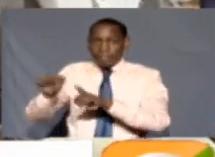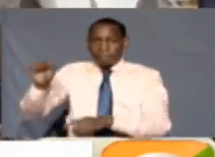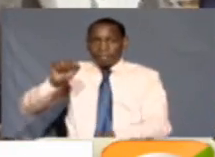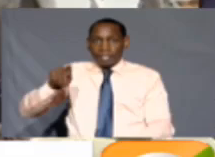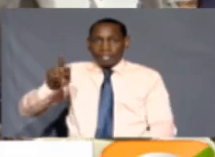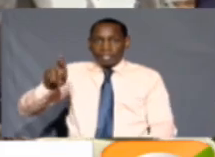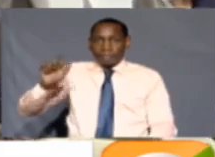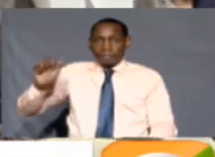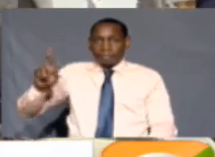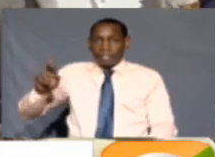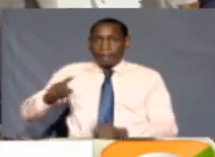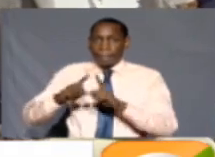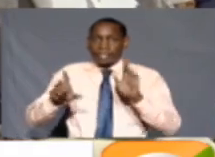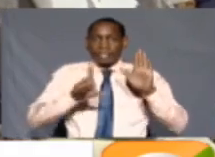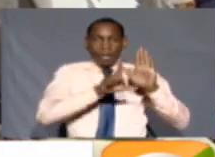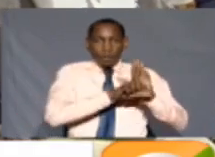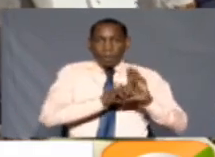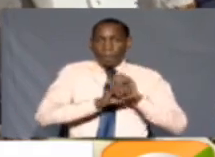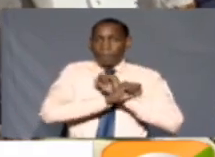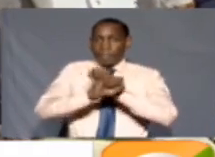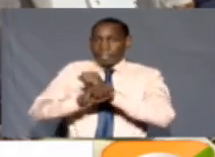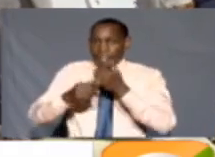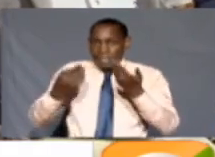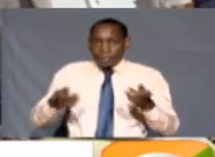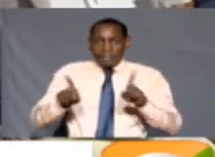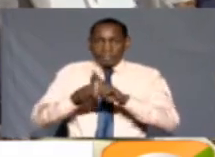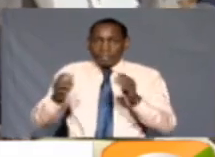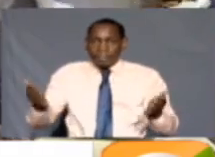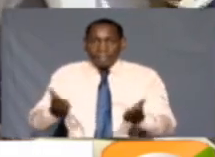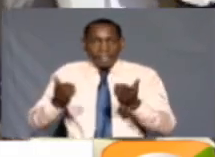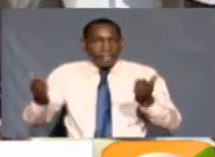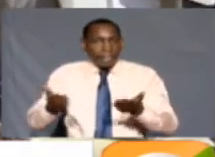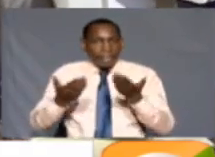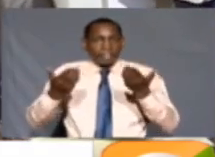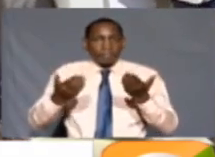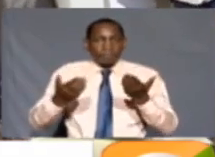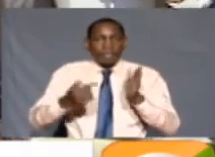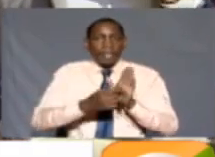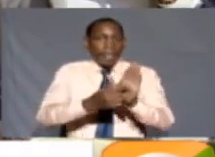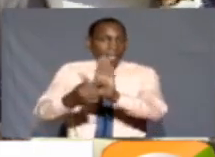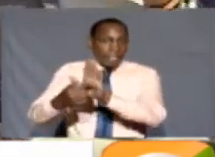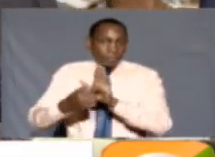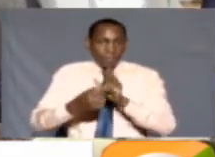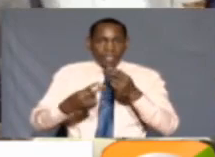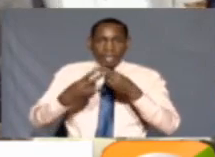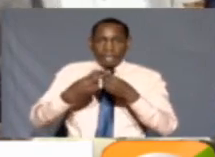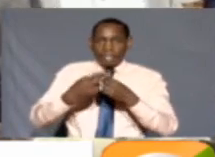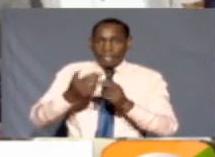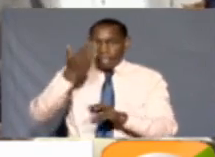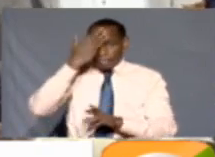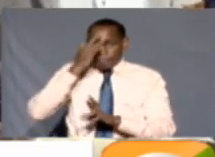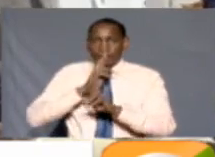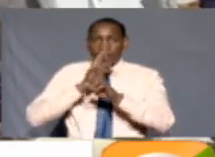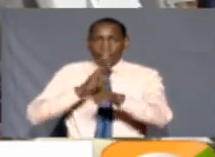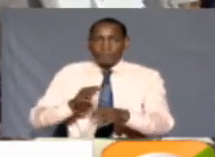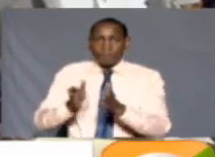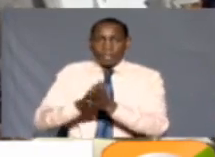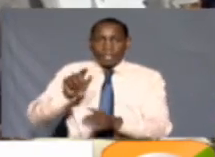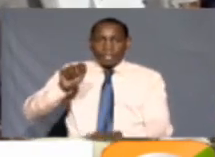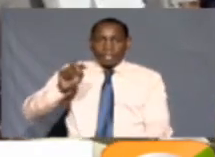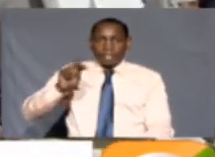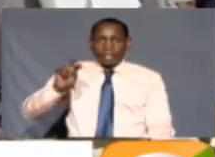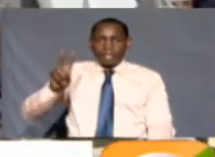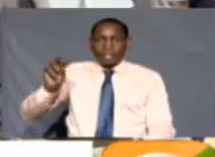much does the law protect them, and how are they inspired to come forth? Hashtag Monday Report at Trevor Mbija,